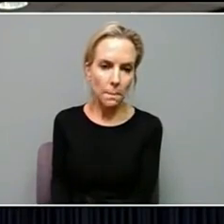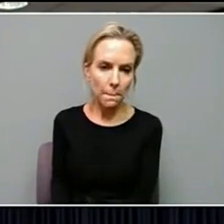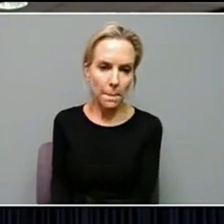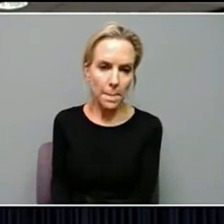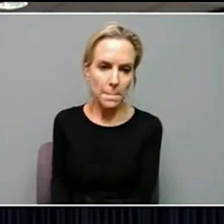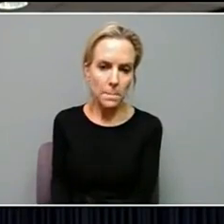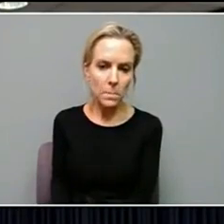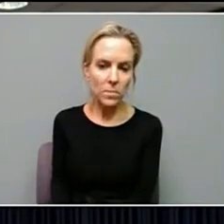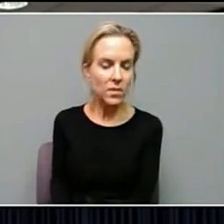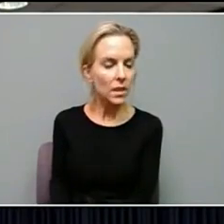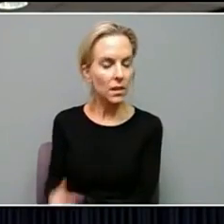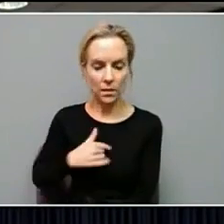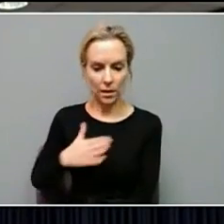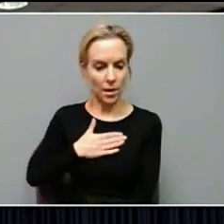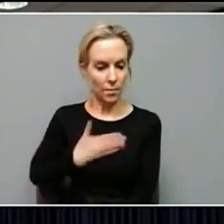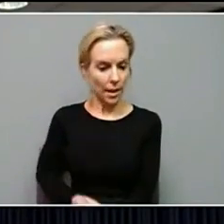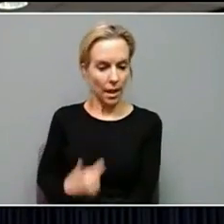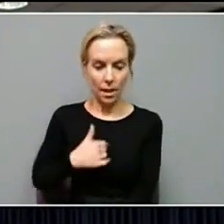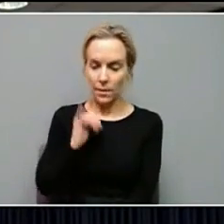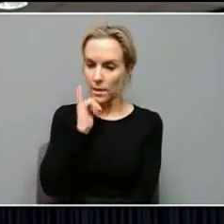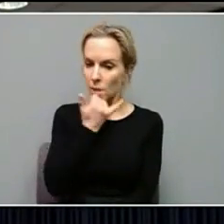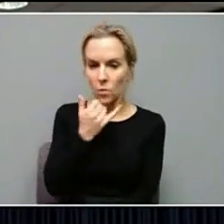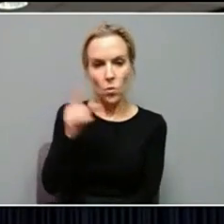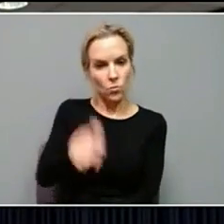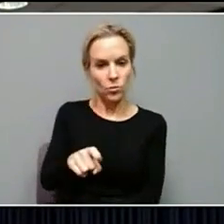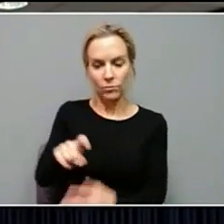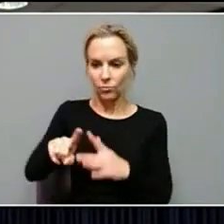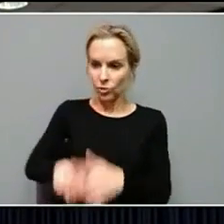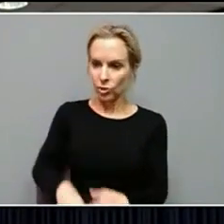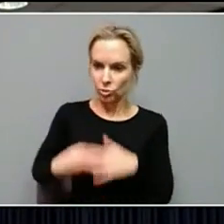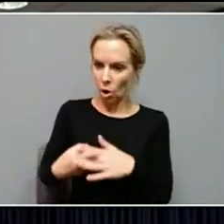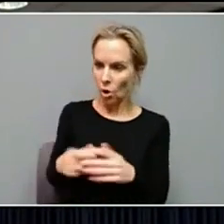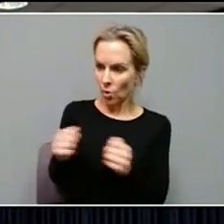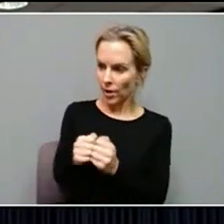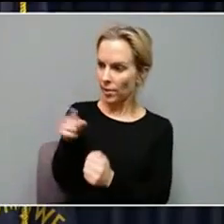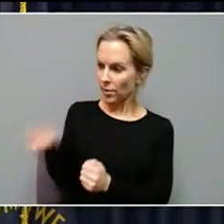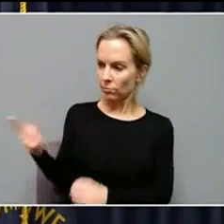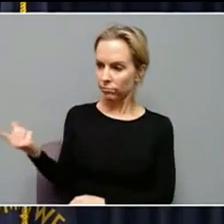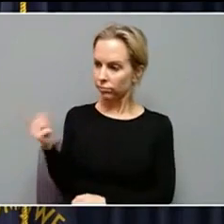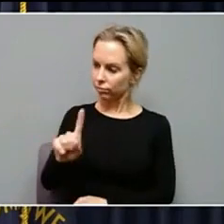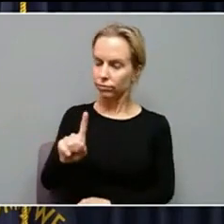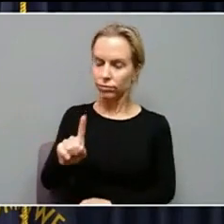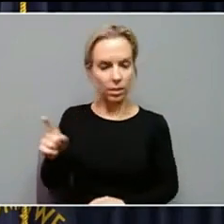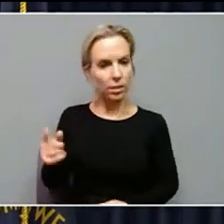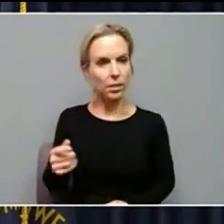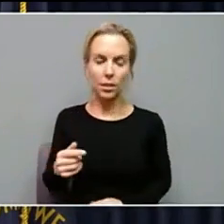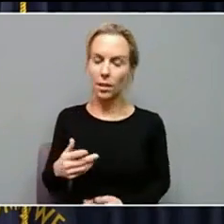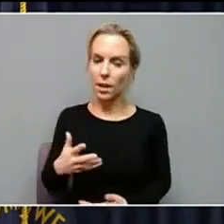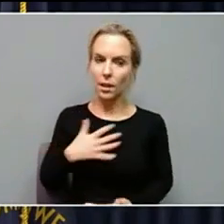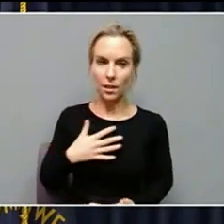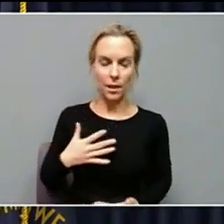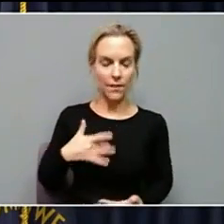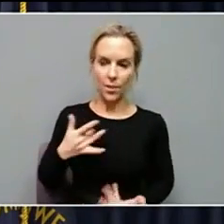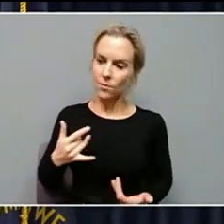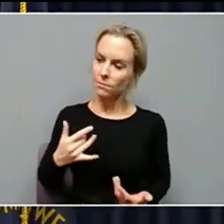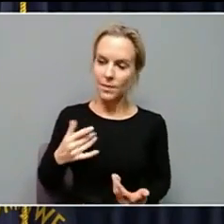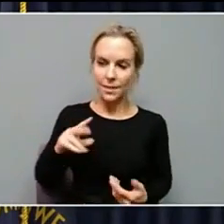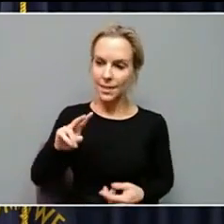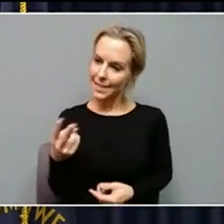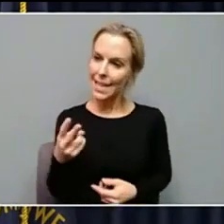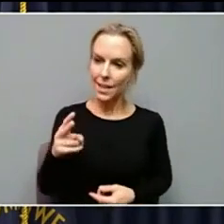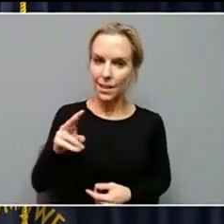I'm going to admit I made a mistake today. We should have started with the Colonel. My goodness. I got a second wind. You're pretty good at that